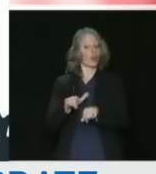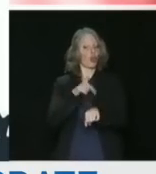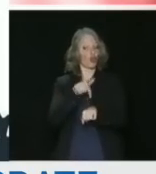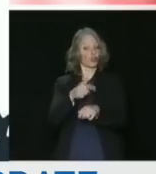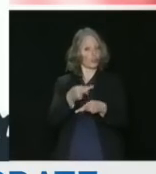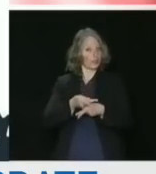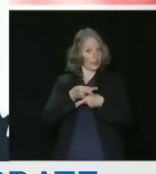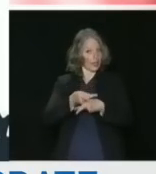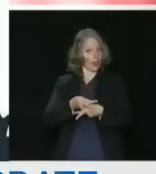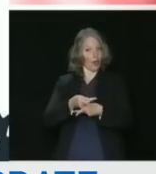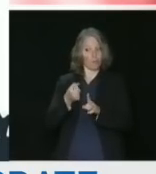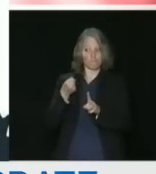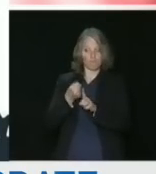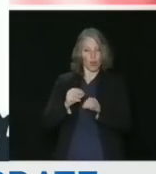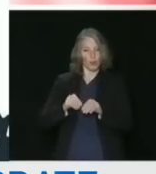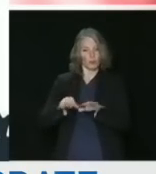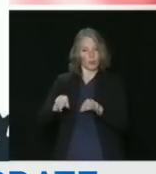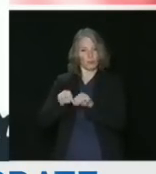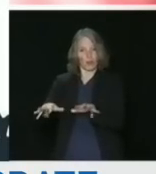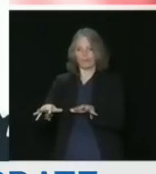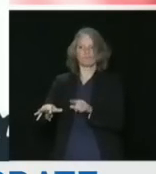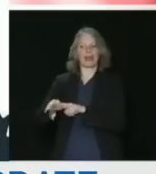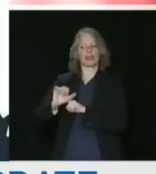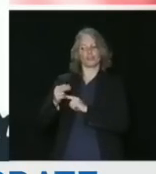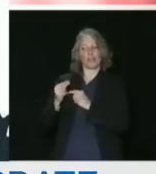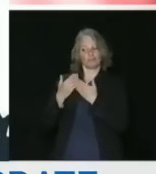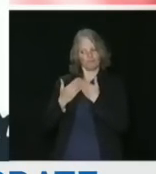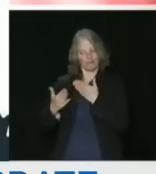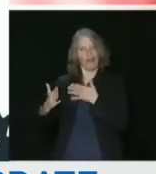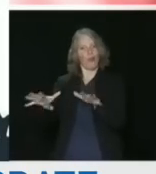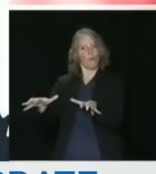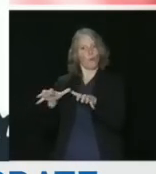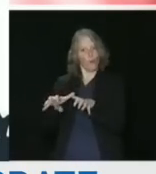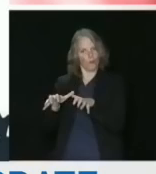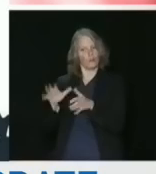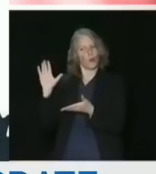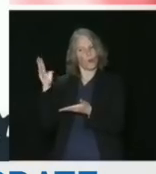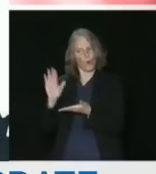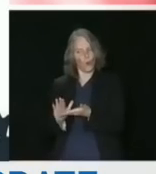care homes have steadily declined since January.